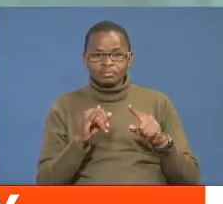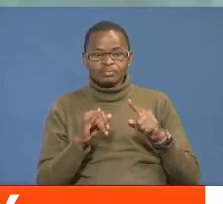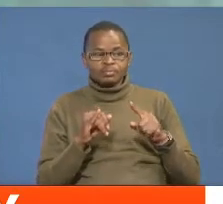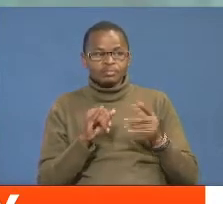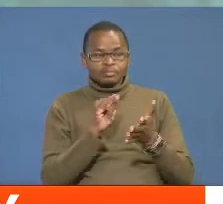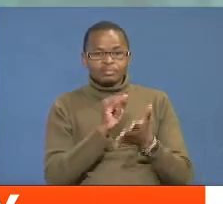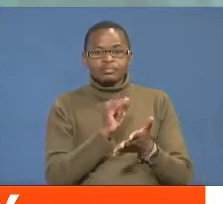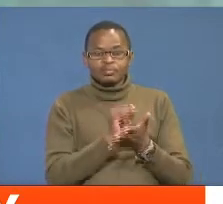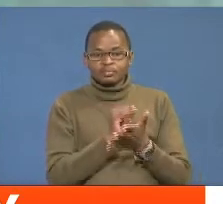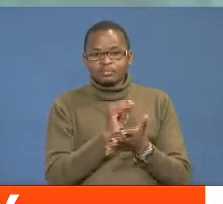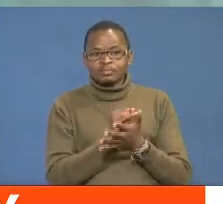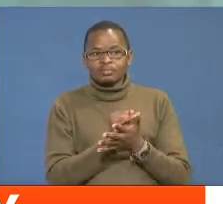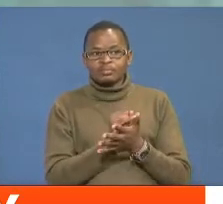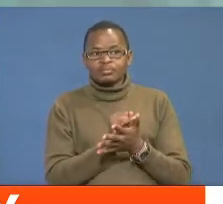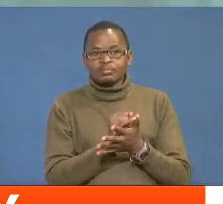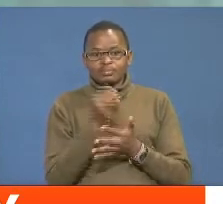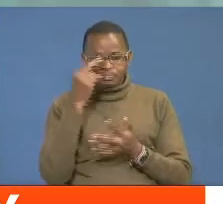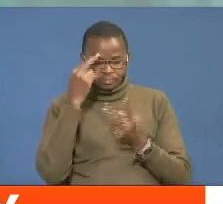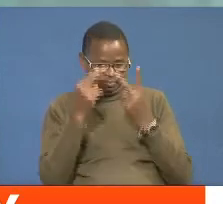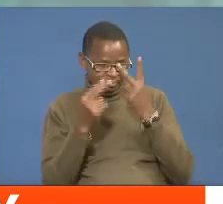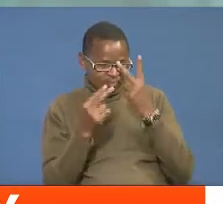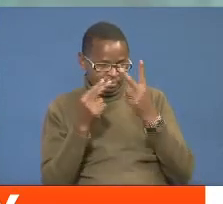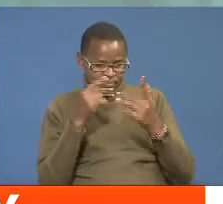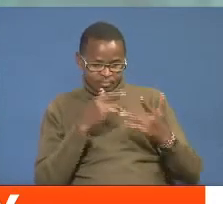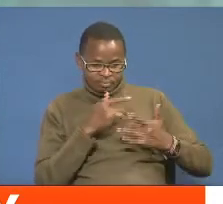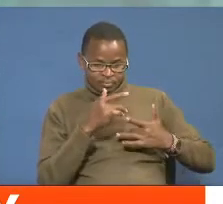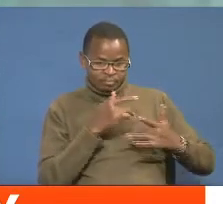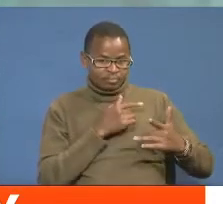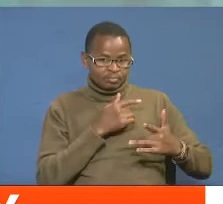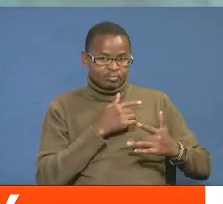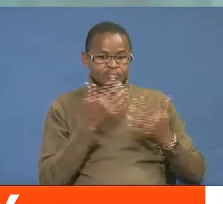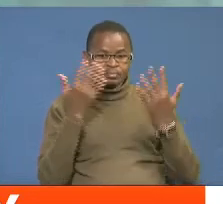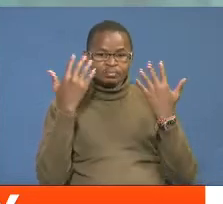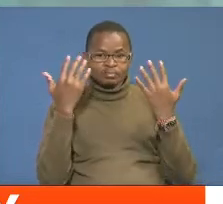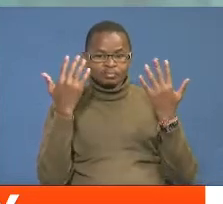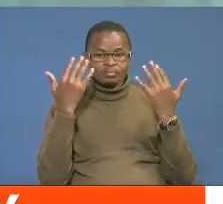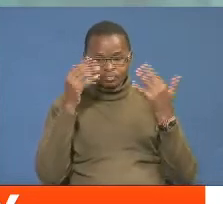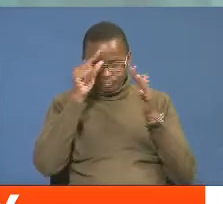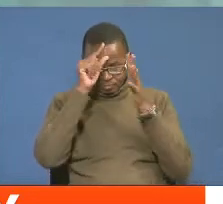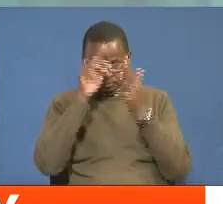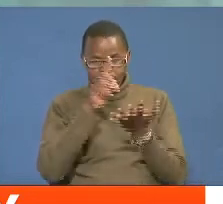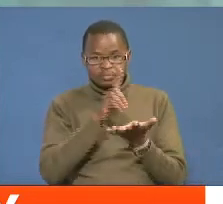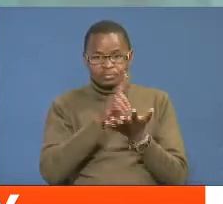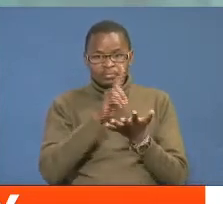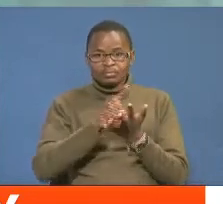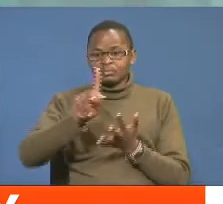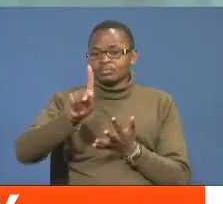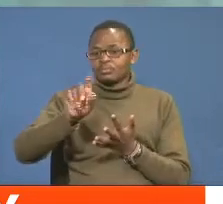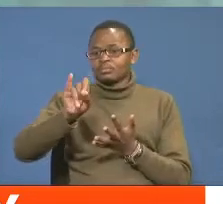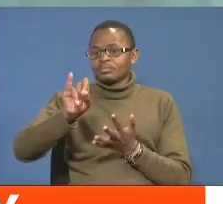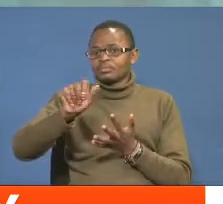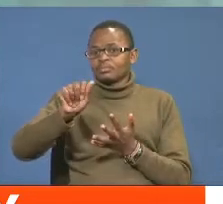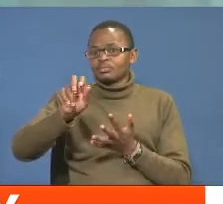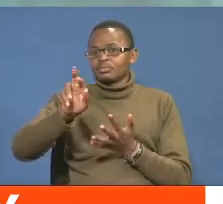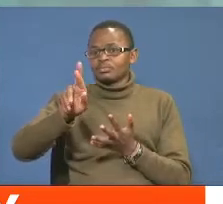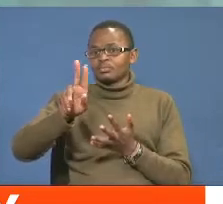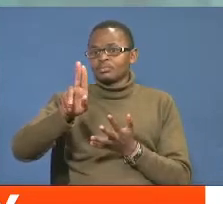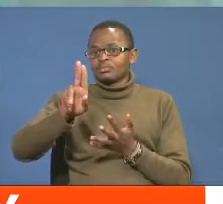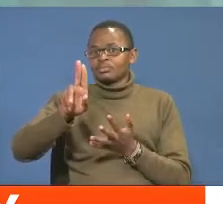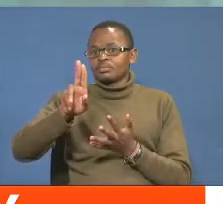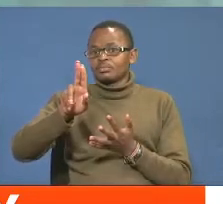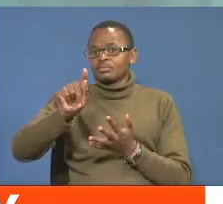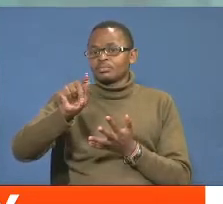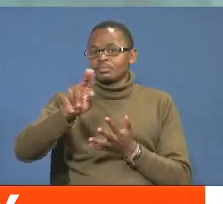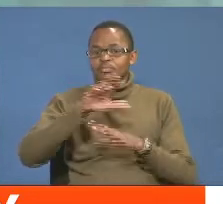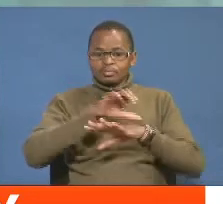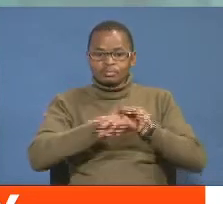the scenario that was recently witnessed concerning Meru Governor Dr. Kraita Murunge. Now, the concern was that